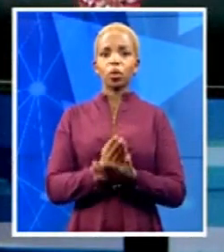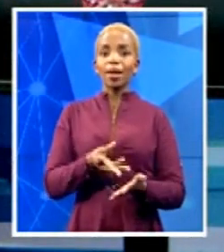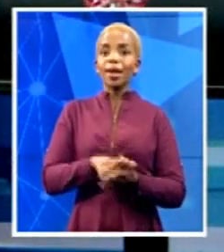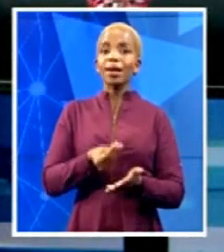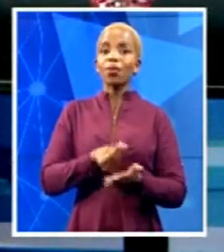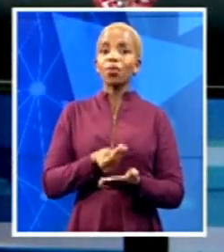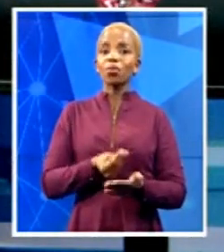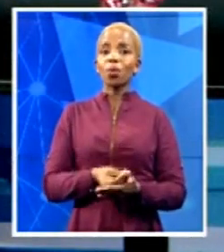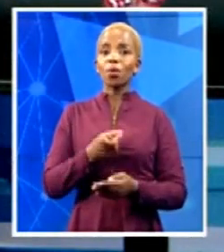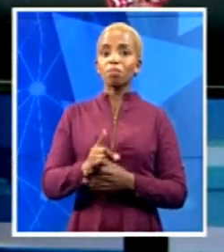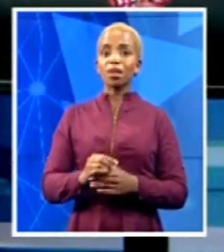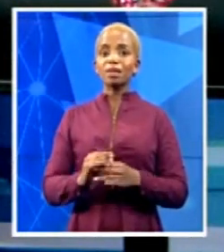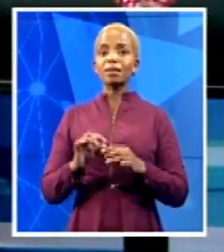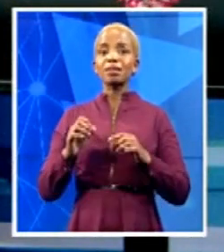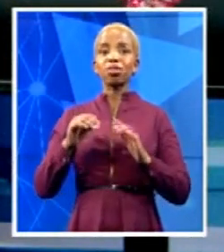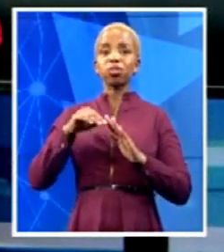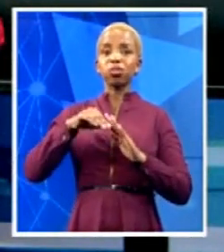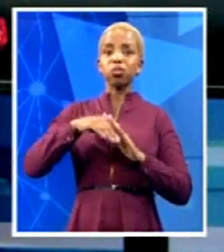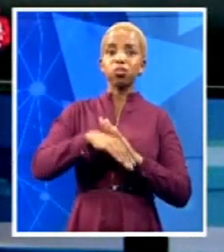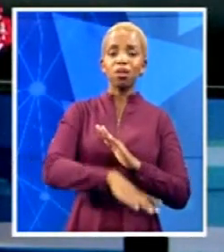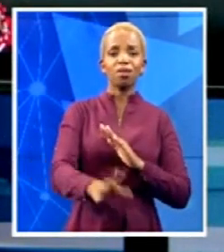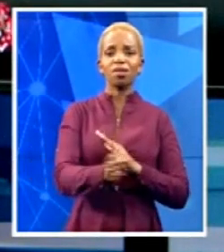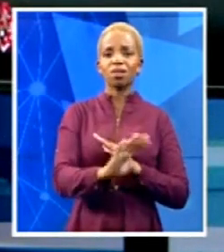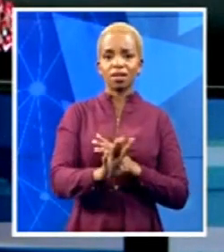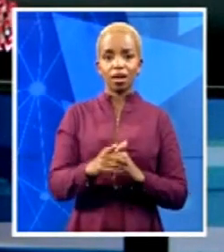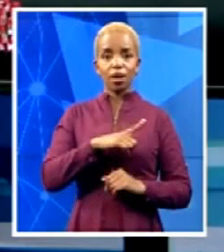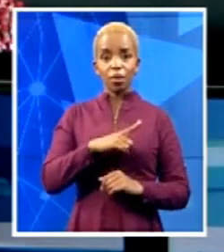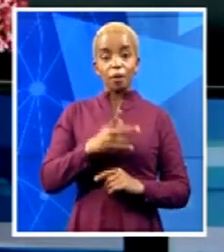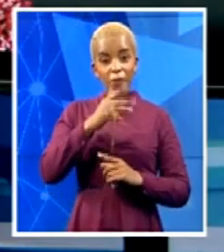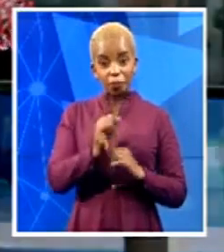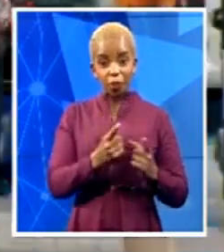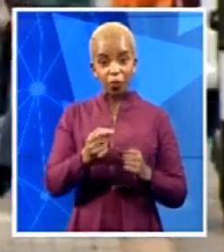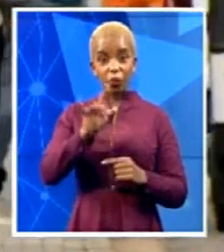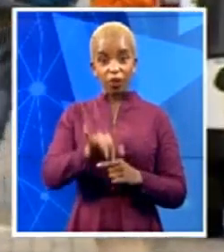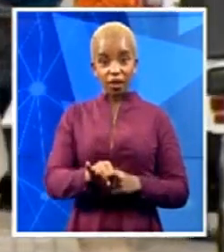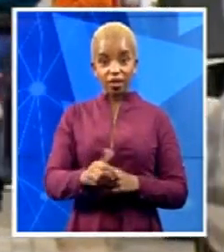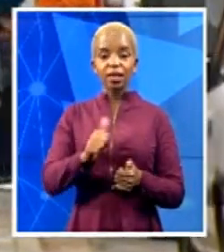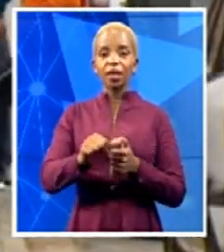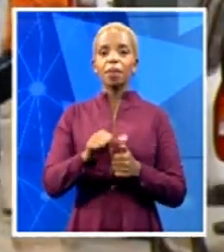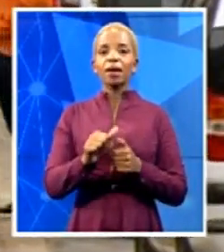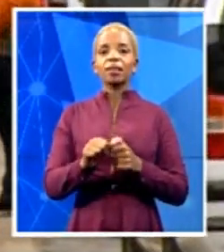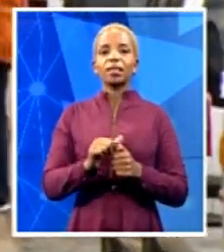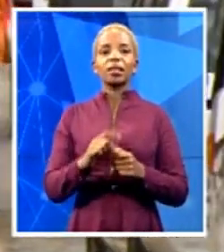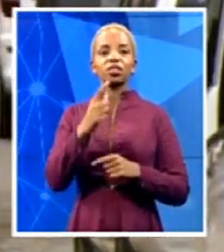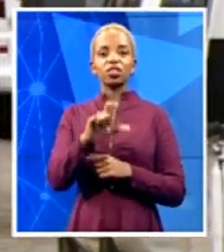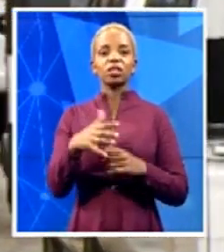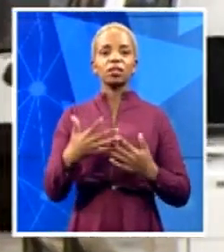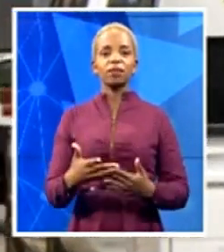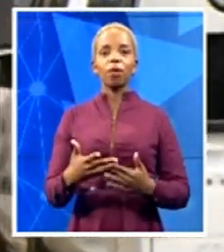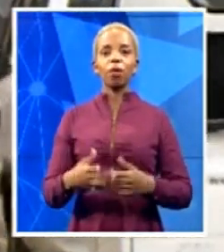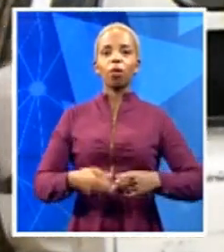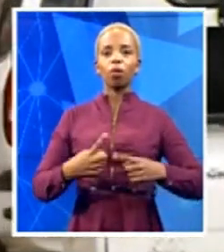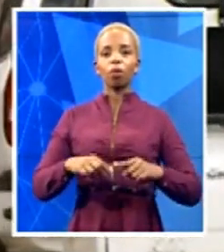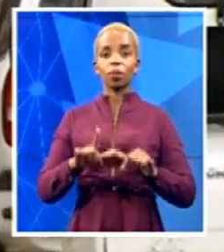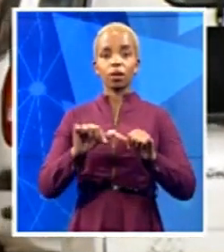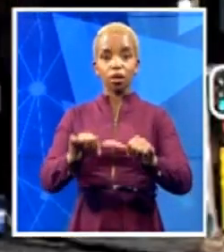do that, you get a better chance of them saying, I've got a test case, I've got a template. The FFO people have actually, fast food outlet people have now showed us this thing